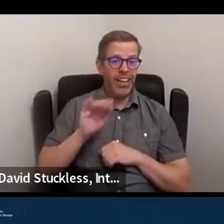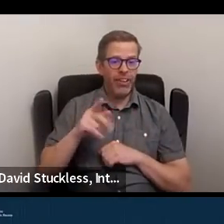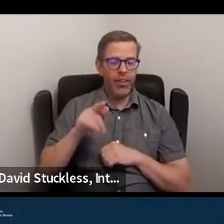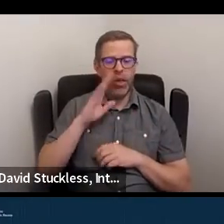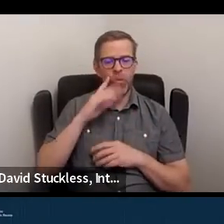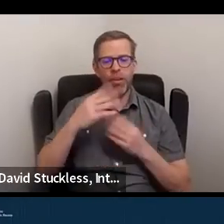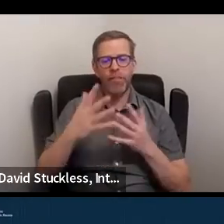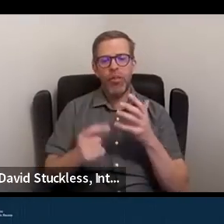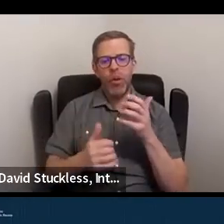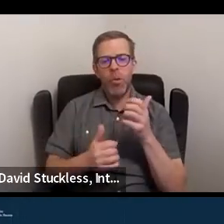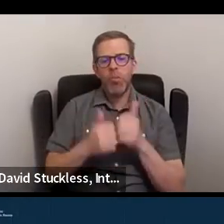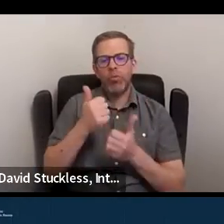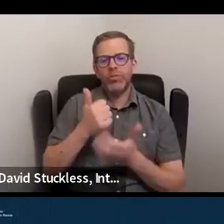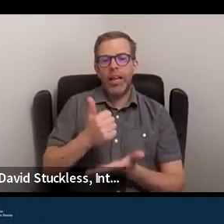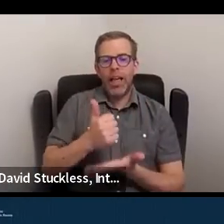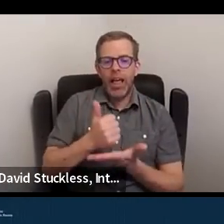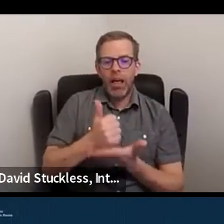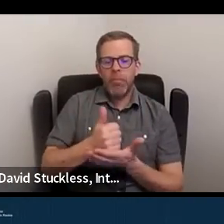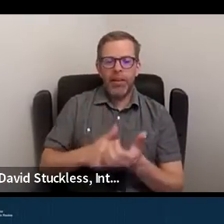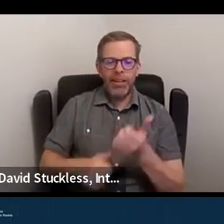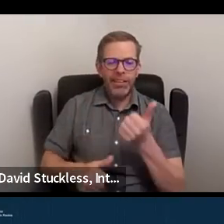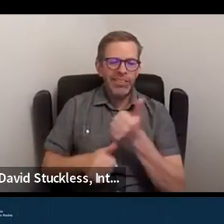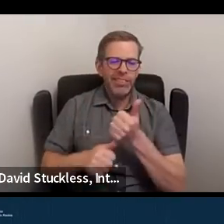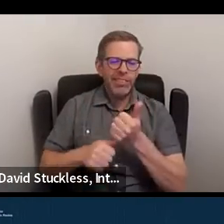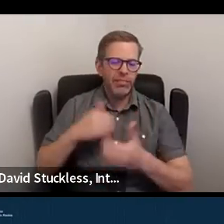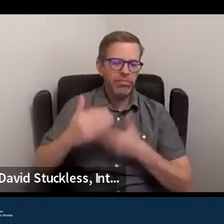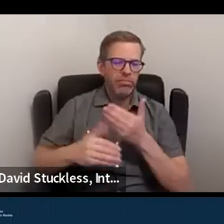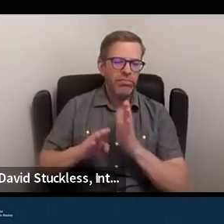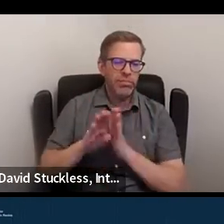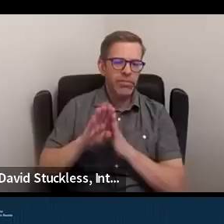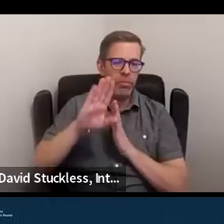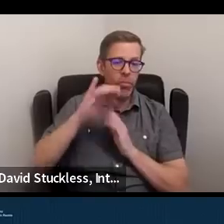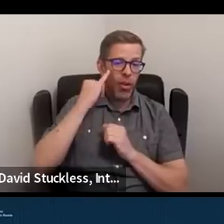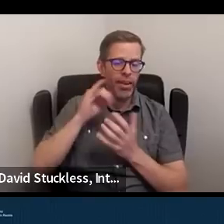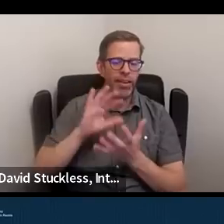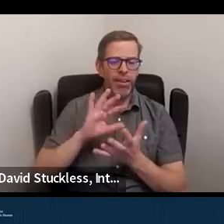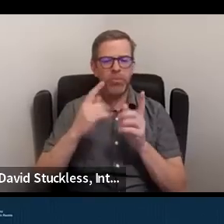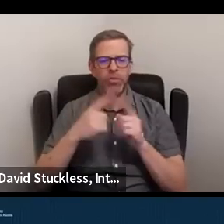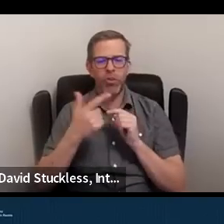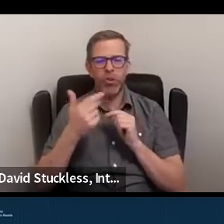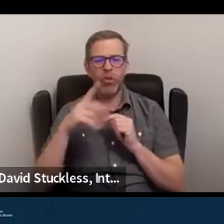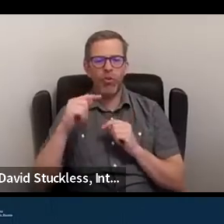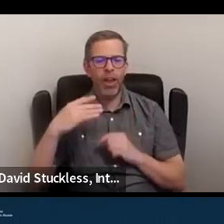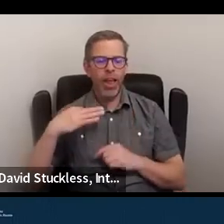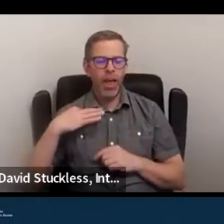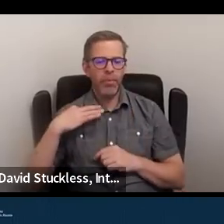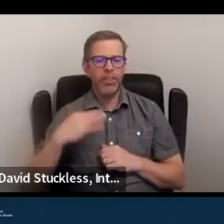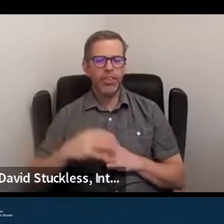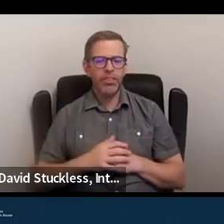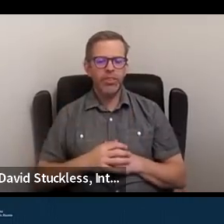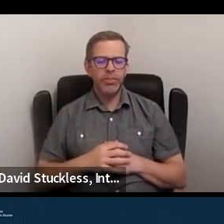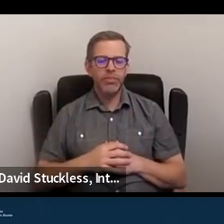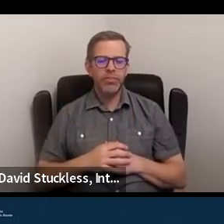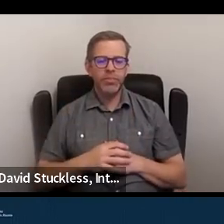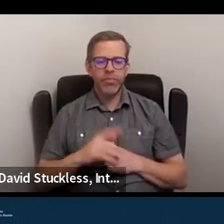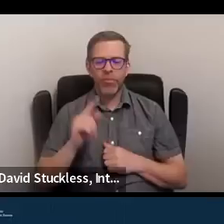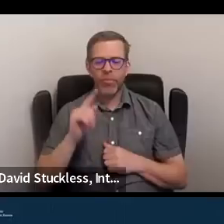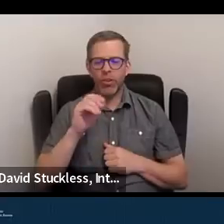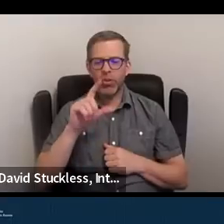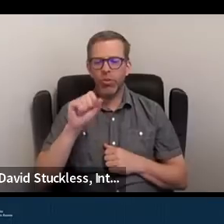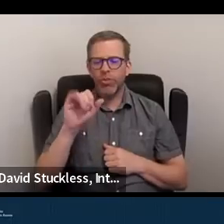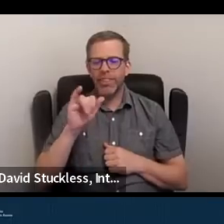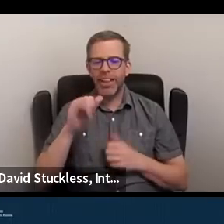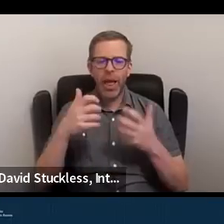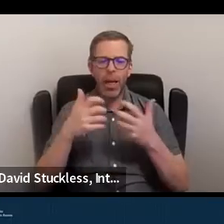you the most help and assistance in developing your ideas and turning it into a grant application. So the tools like Matchmaker